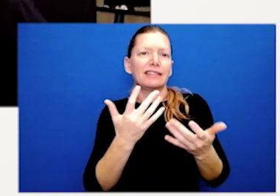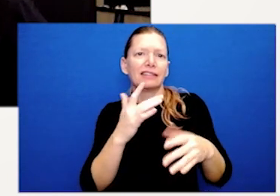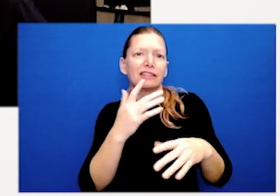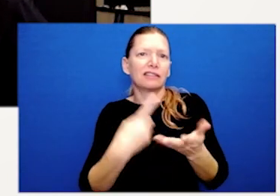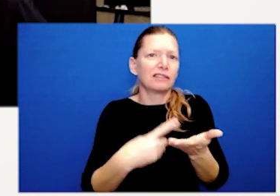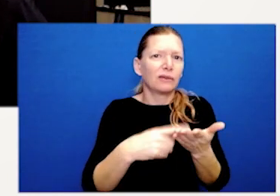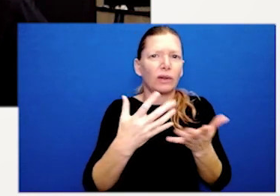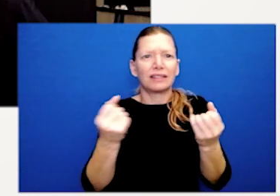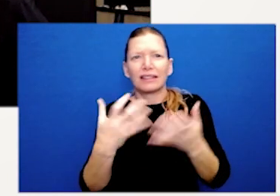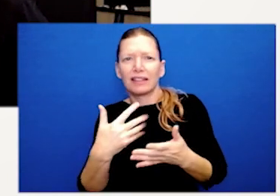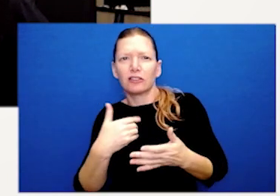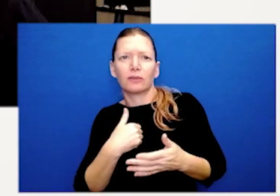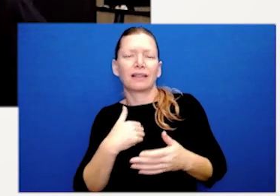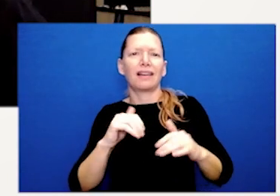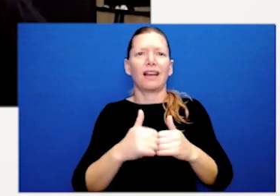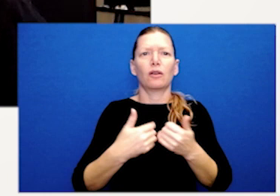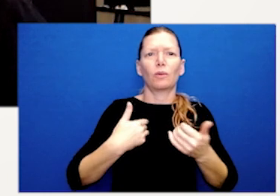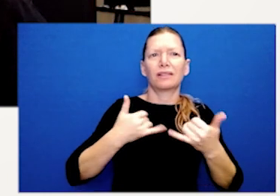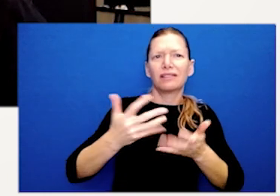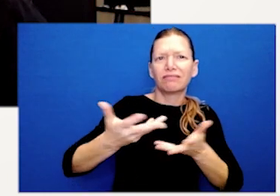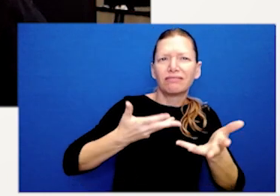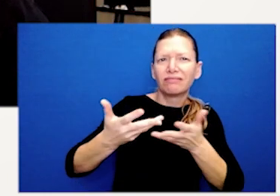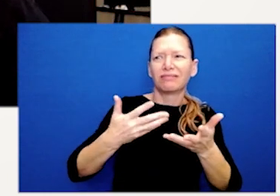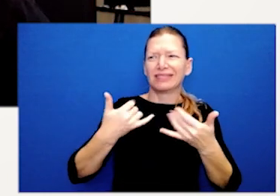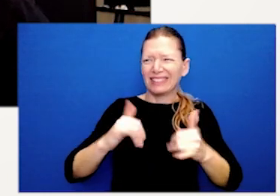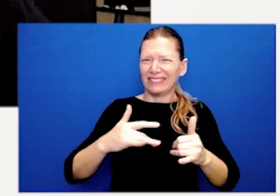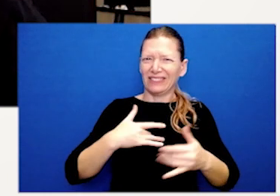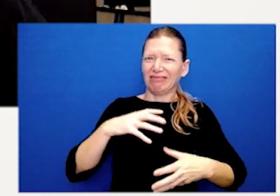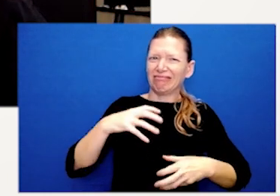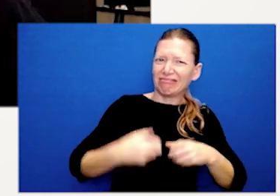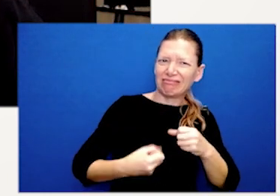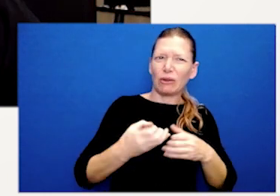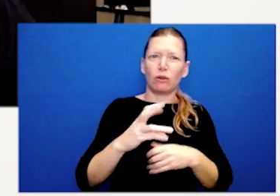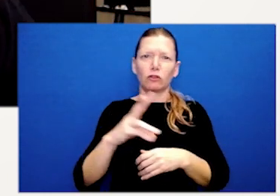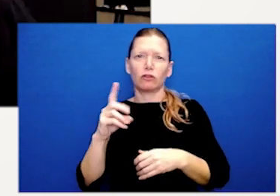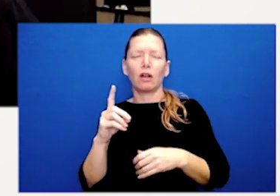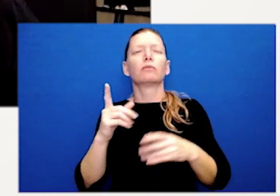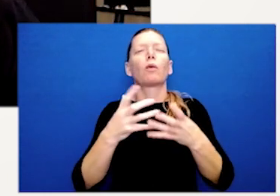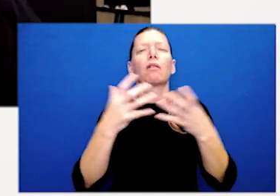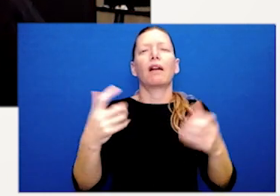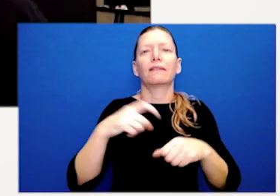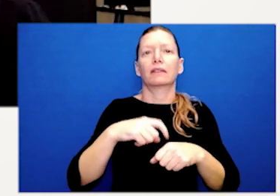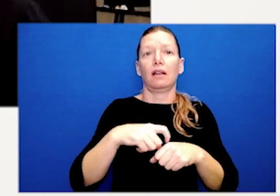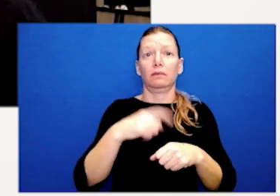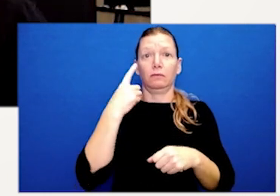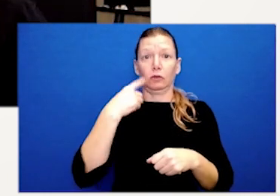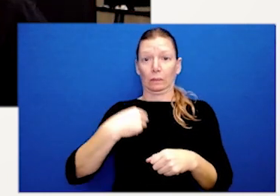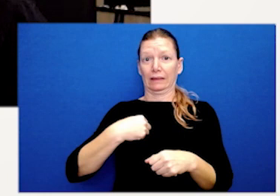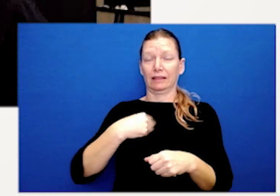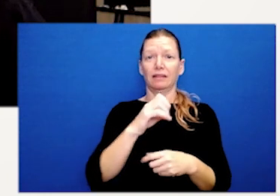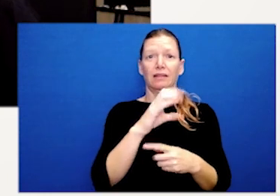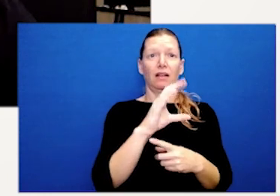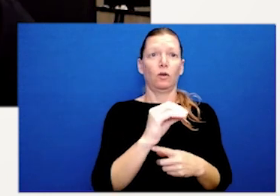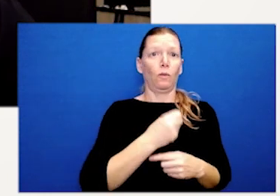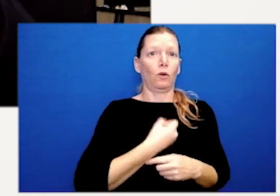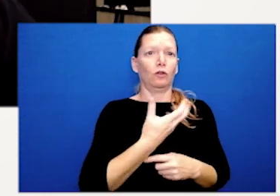touch what scares me? How do I still engage when I am feeling so much grief and want to withdraw? A lot of times for me in eco